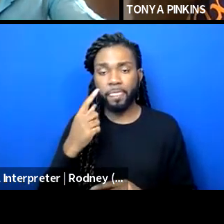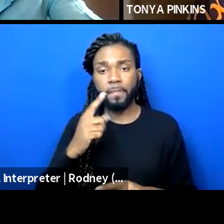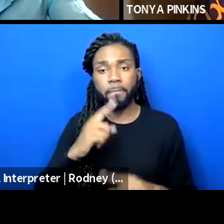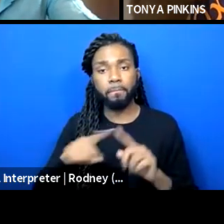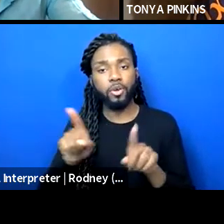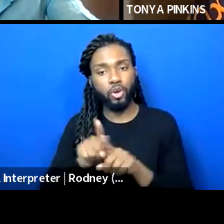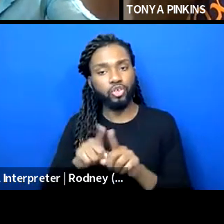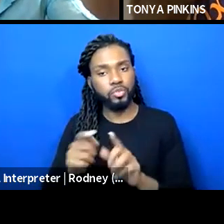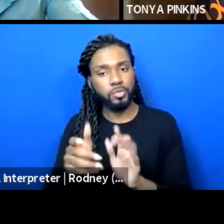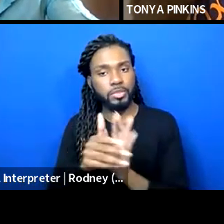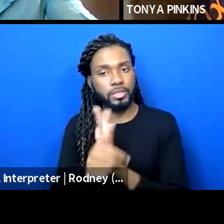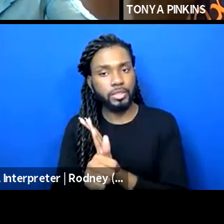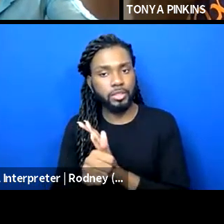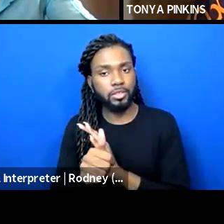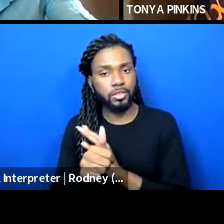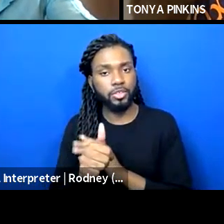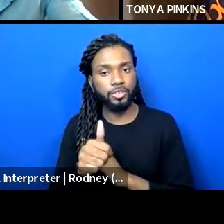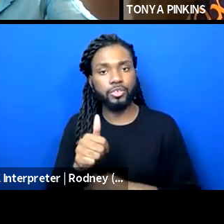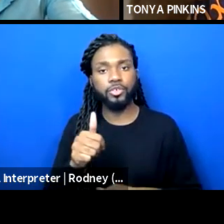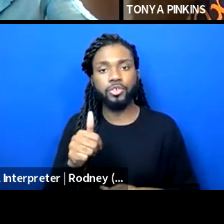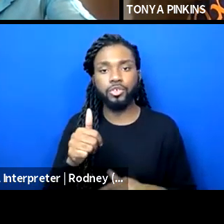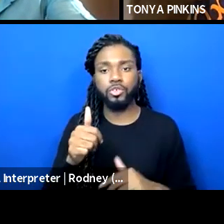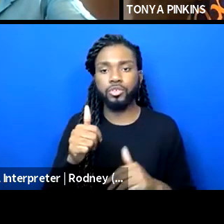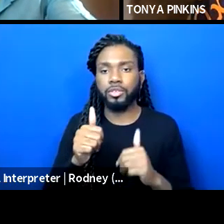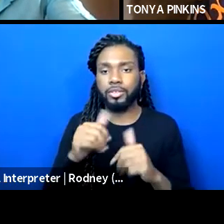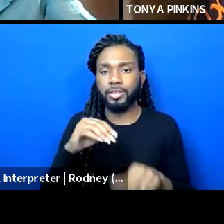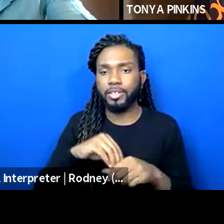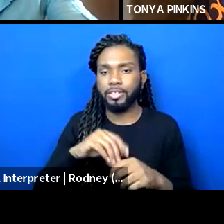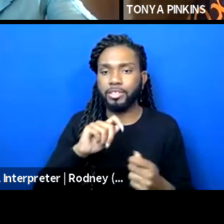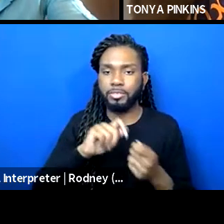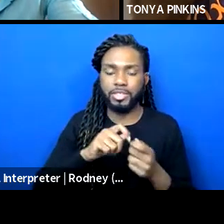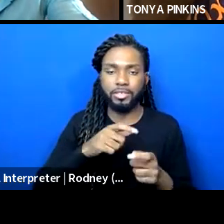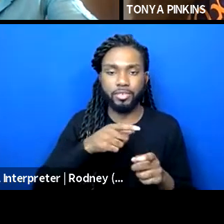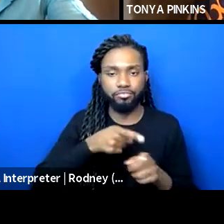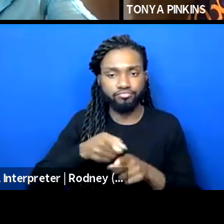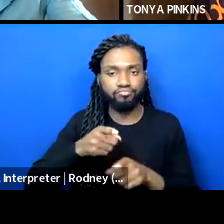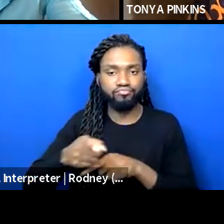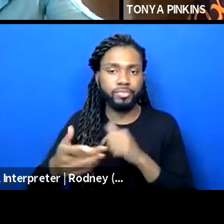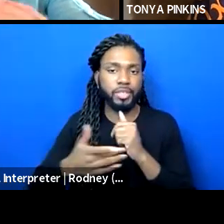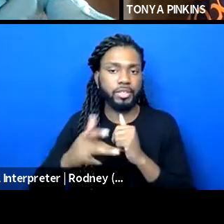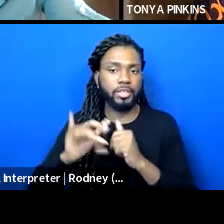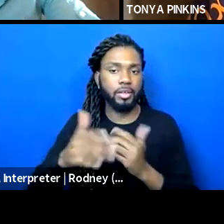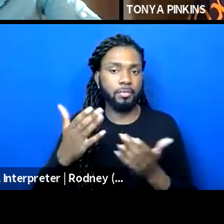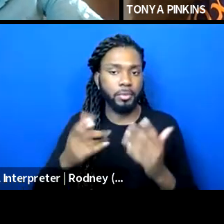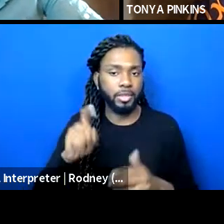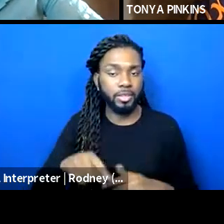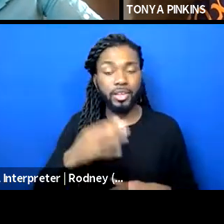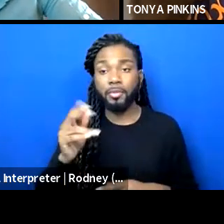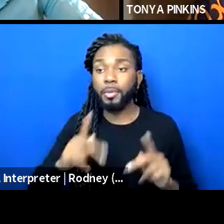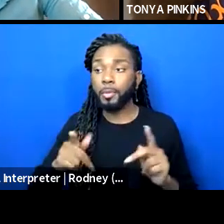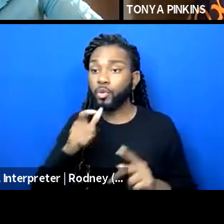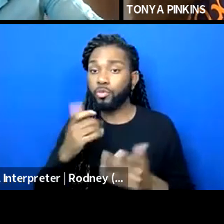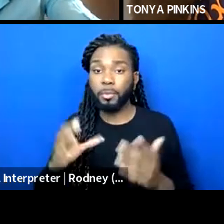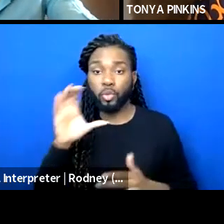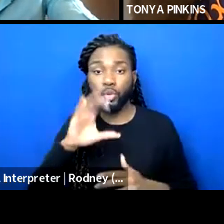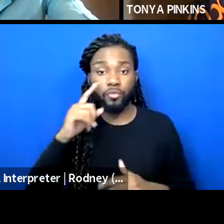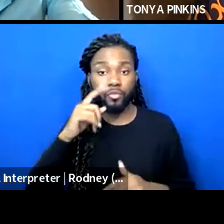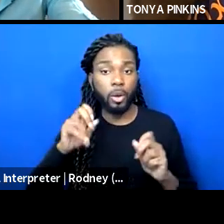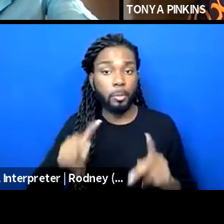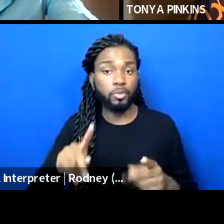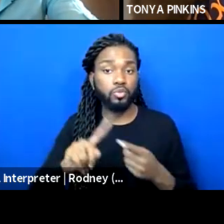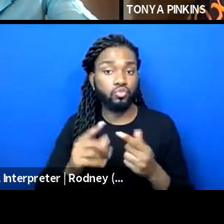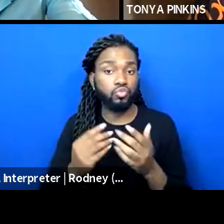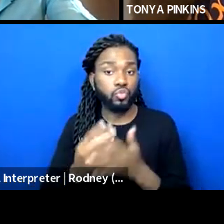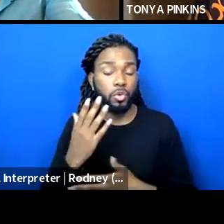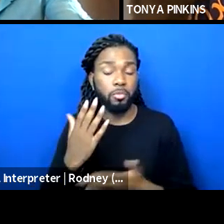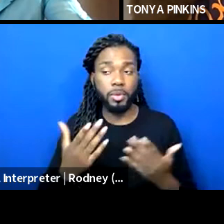skilled in the various areas of technique that may be needed. And even people who are looking for opportunities to grow, that